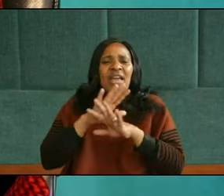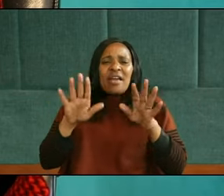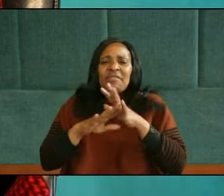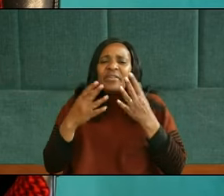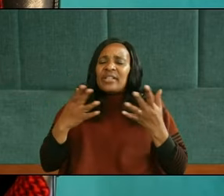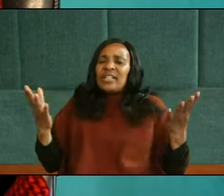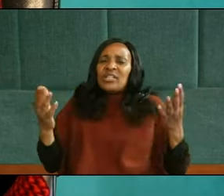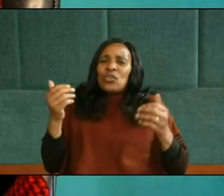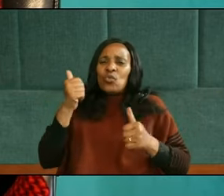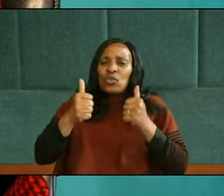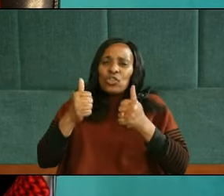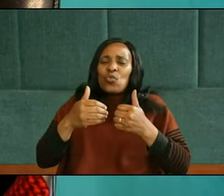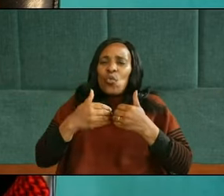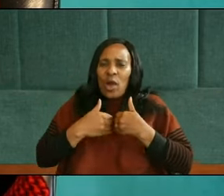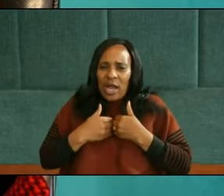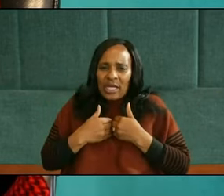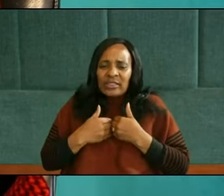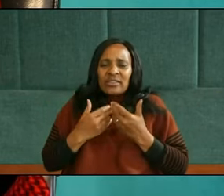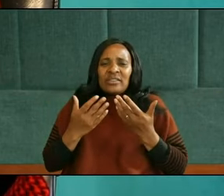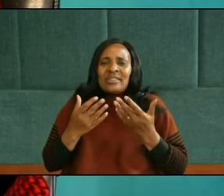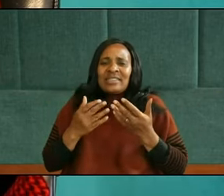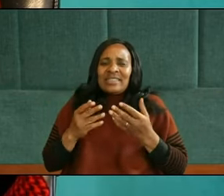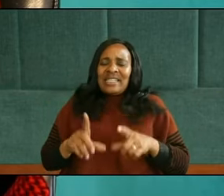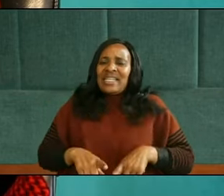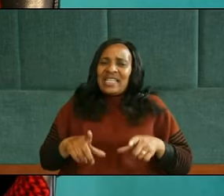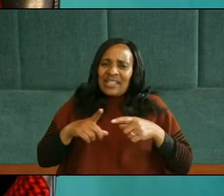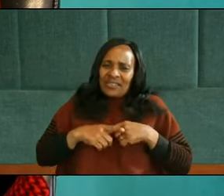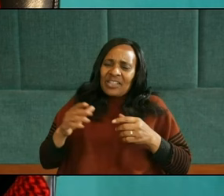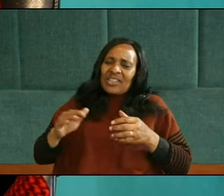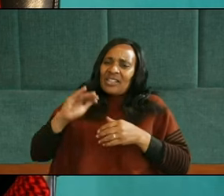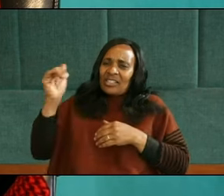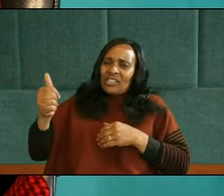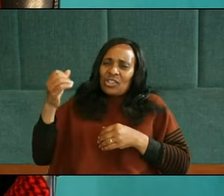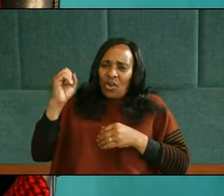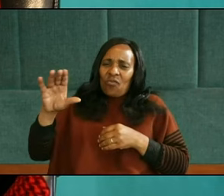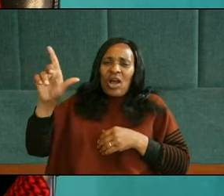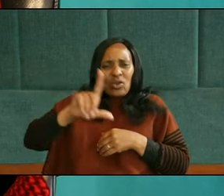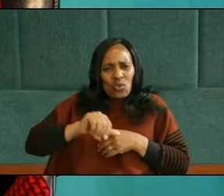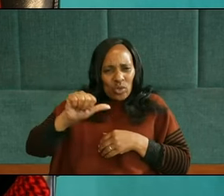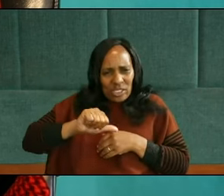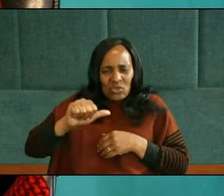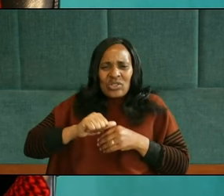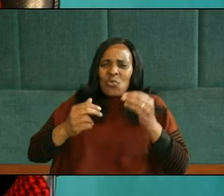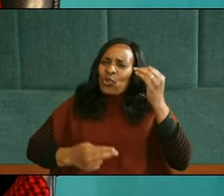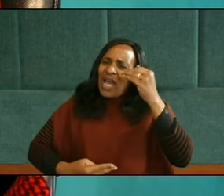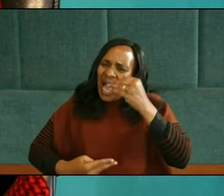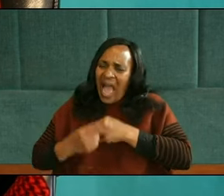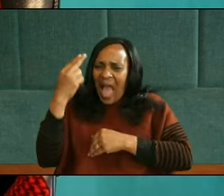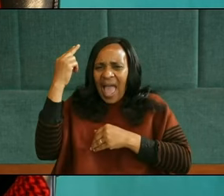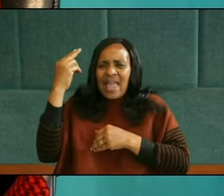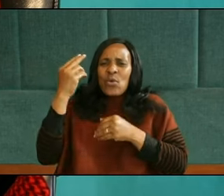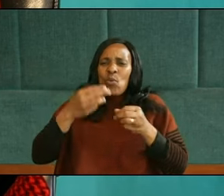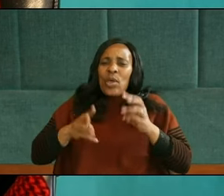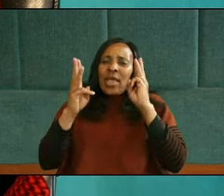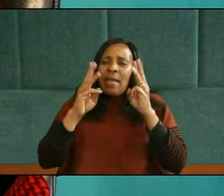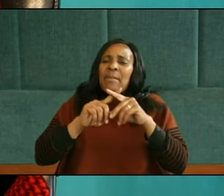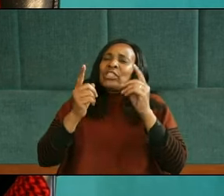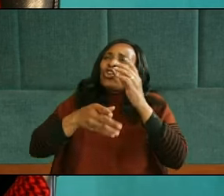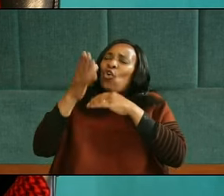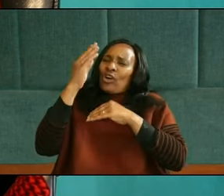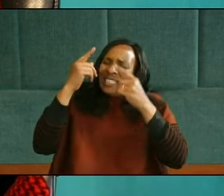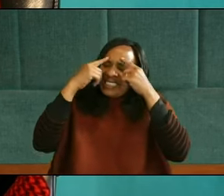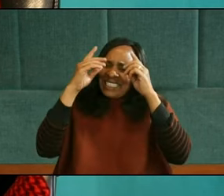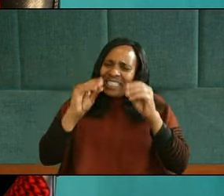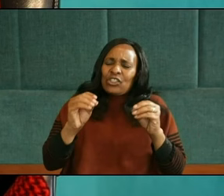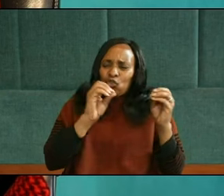to be associated with. Yeah, and living in the seat of idolatry, which was Jericho. Yes. Yeah. Yes. So you can see God still decided to